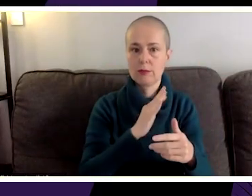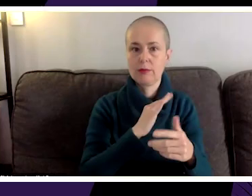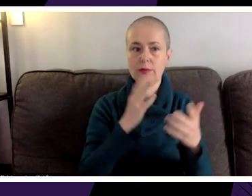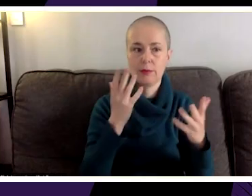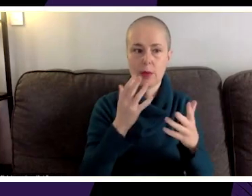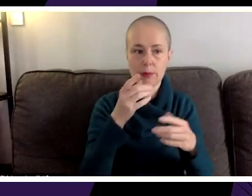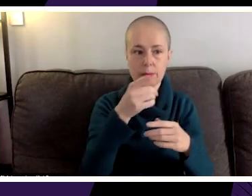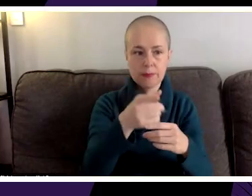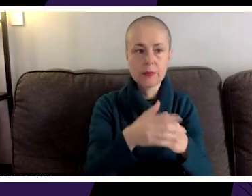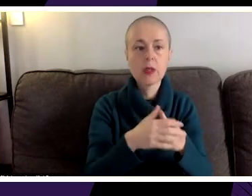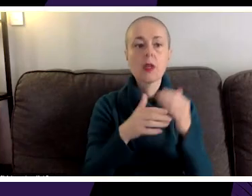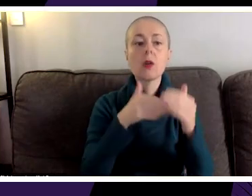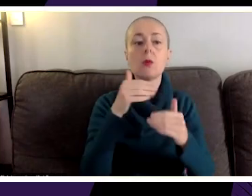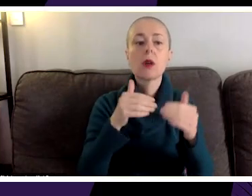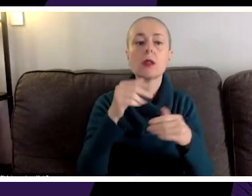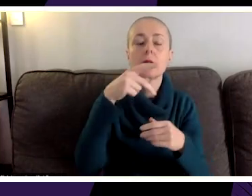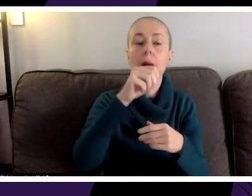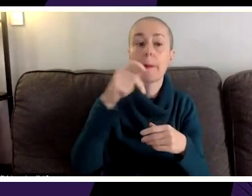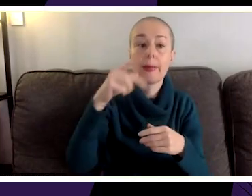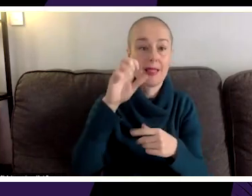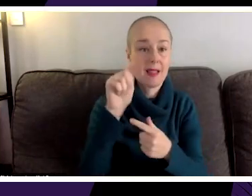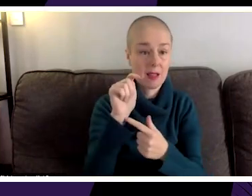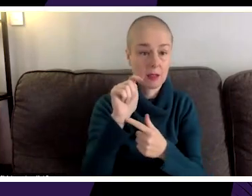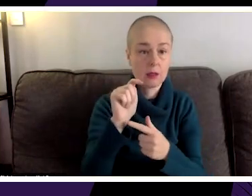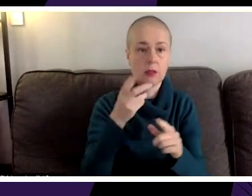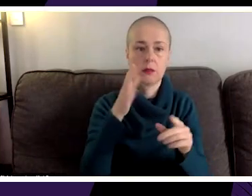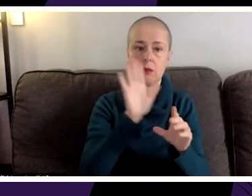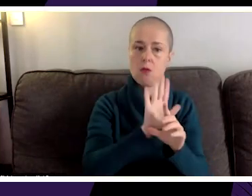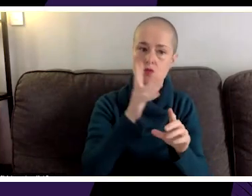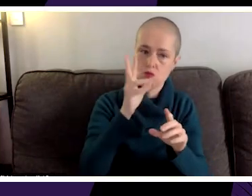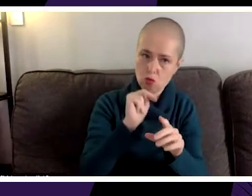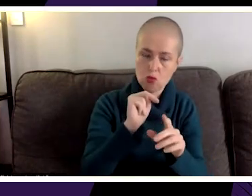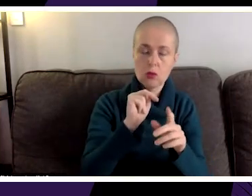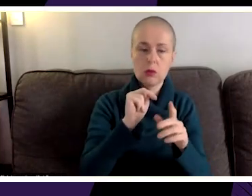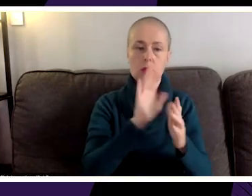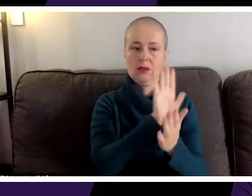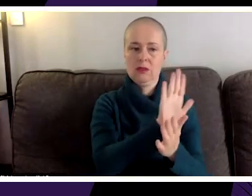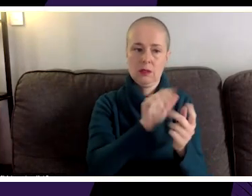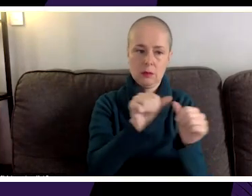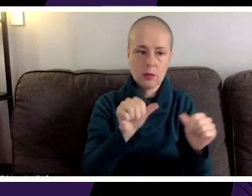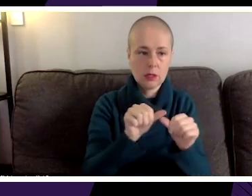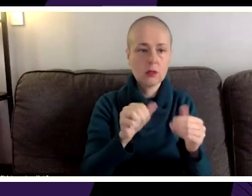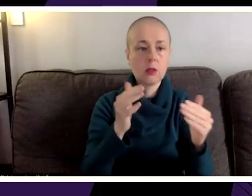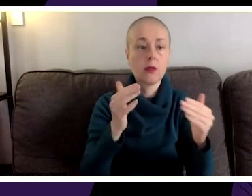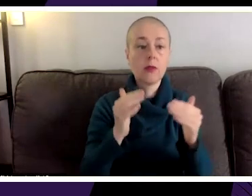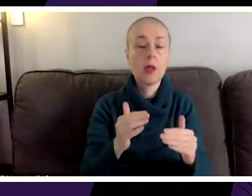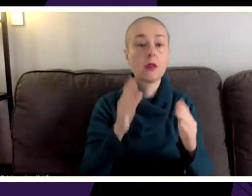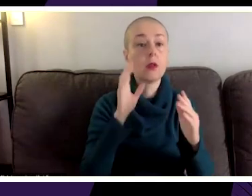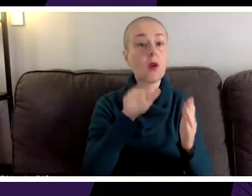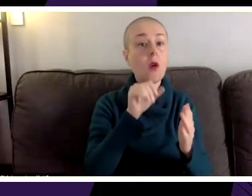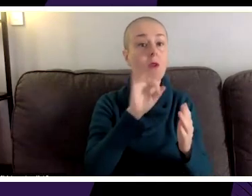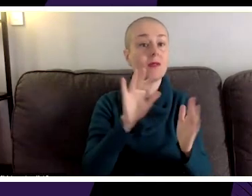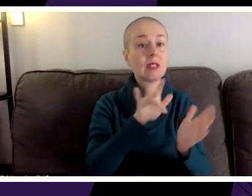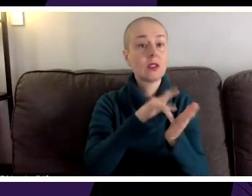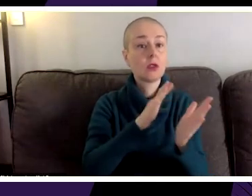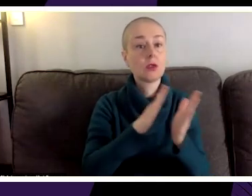p-applet runs in its own thread with its own life cycle, which is of setup, draw, and redraw. When you are running